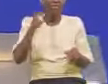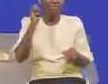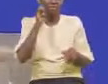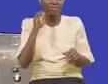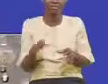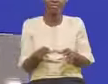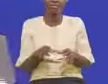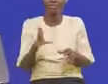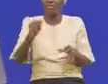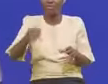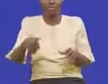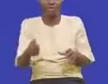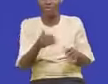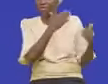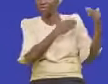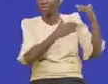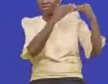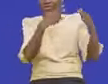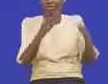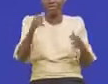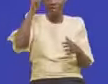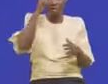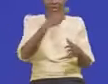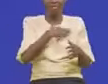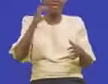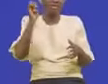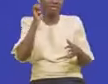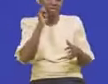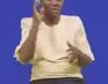Nuna nande ke melicho Adam kple Eva gbosi nyo o.